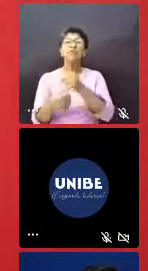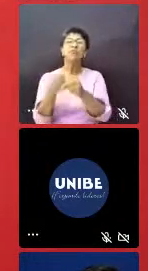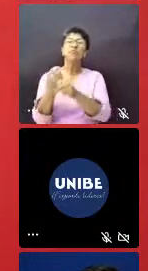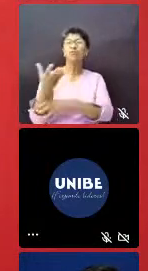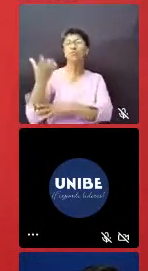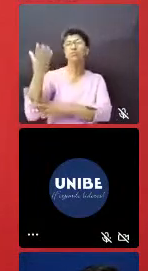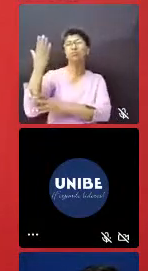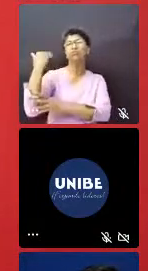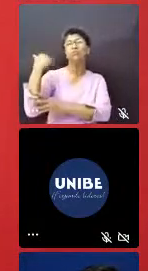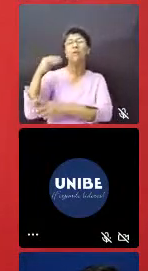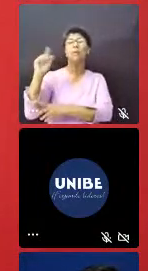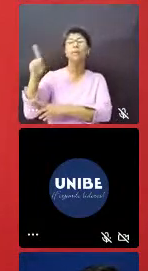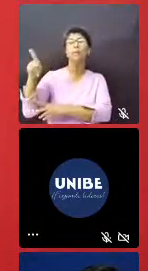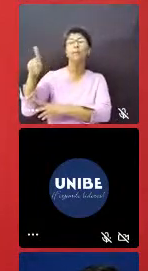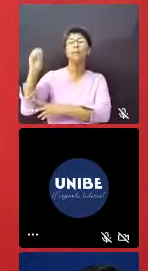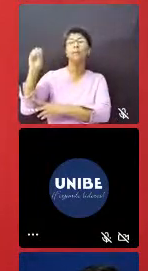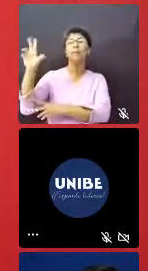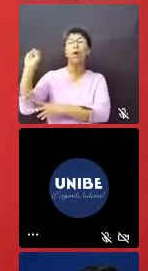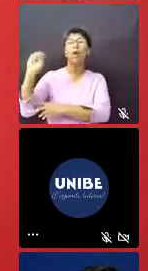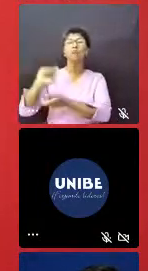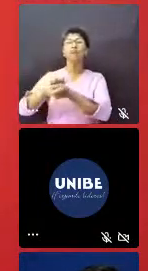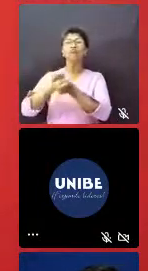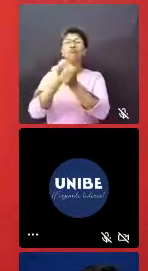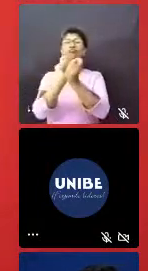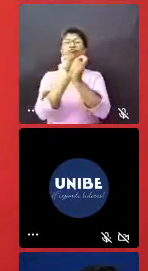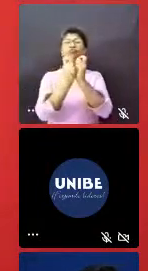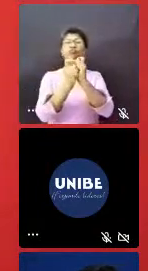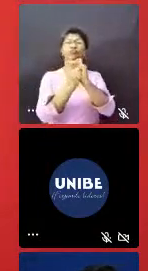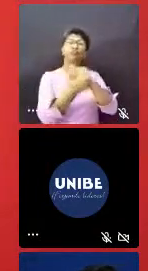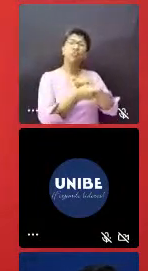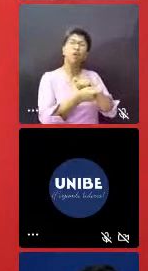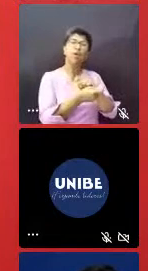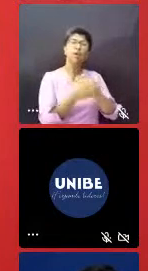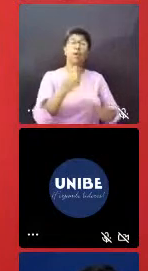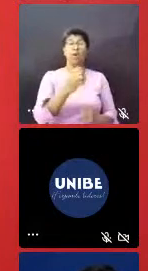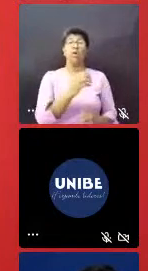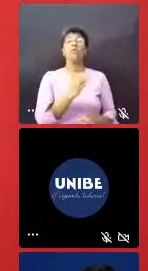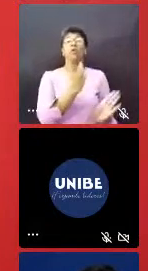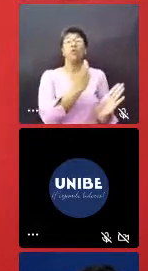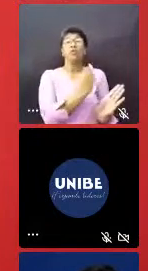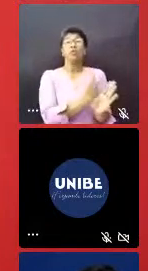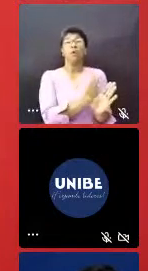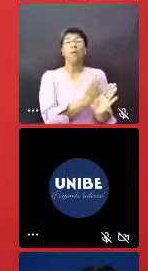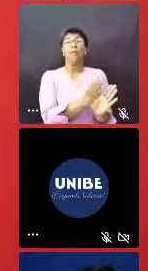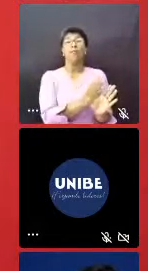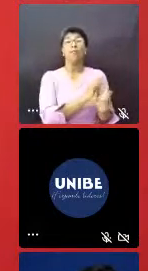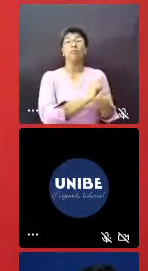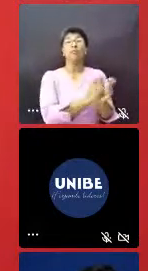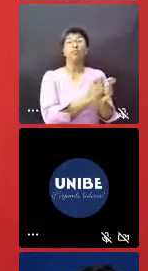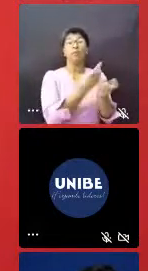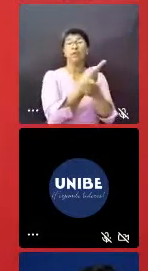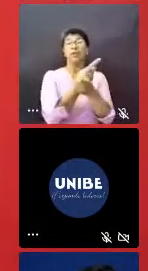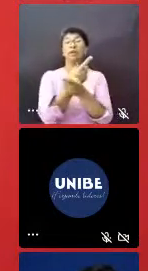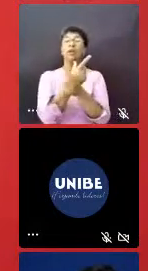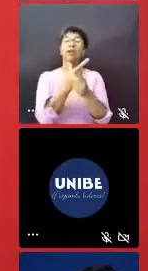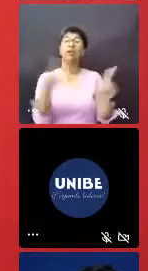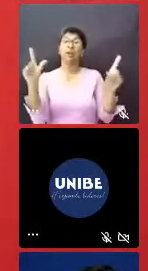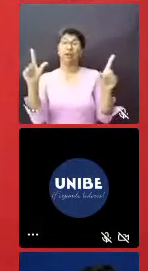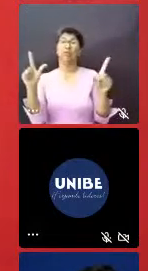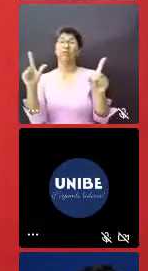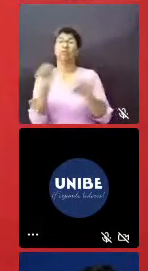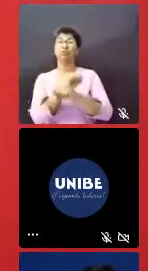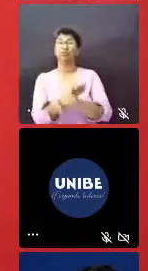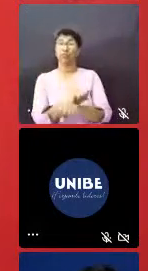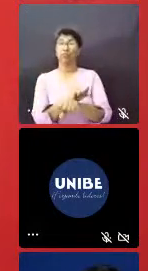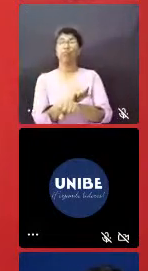when Poland went through a transition from communism to a democratic state. So there was a